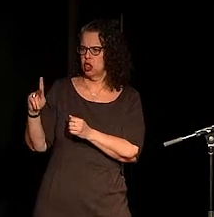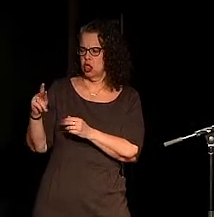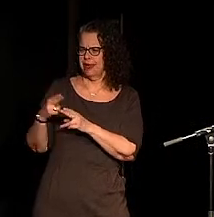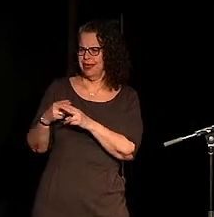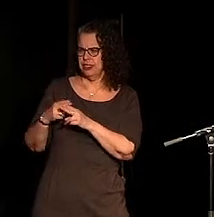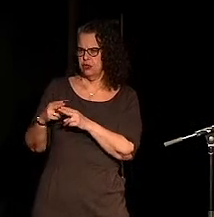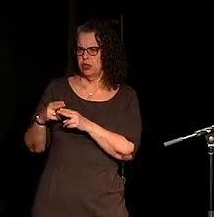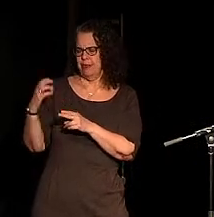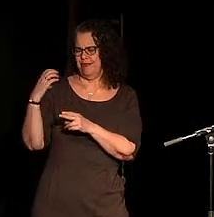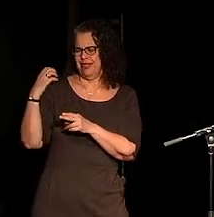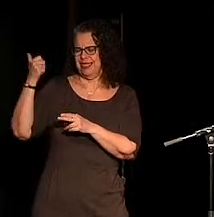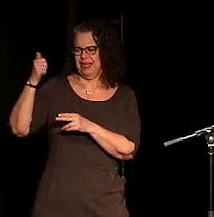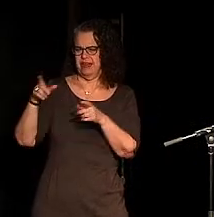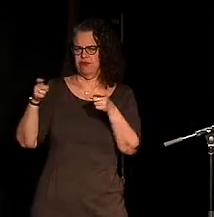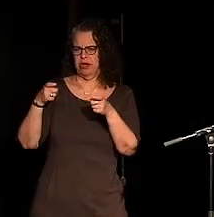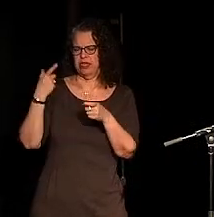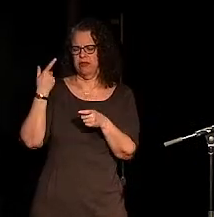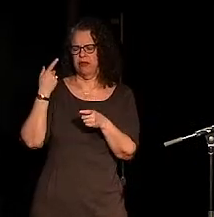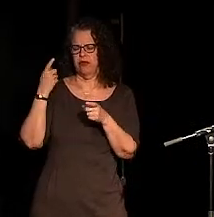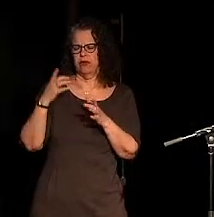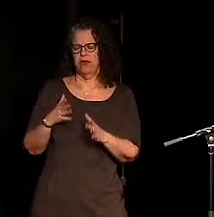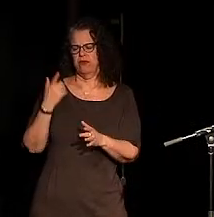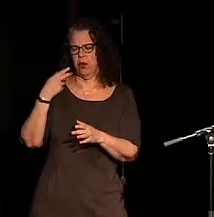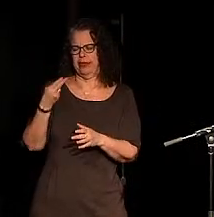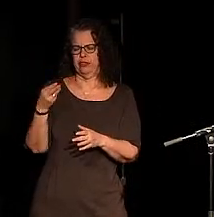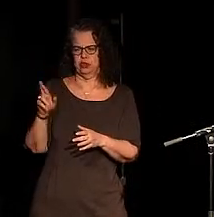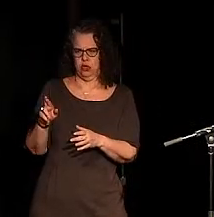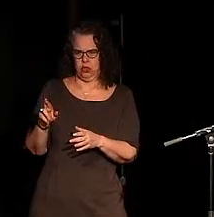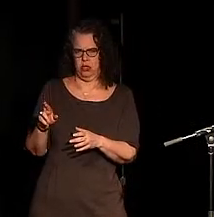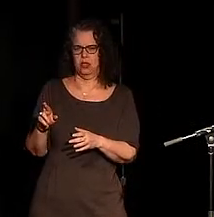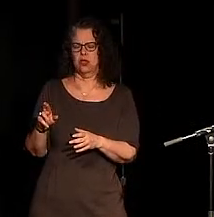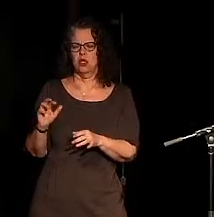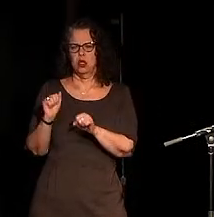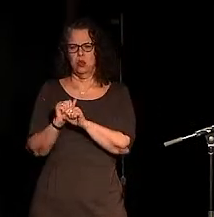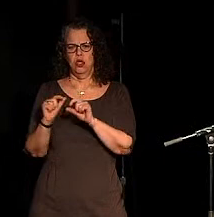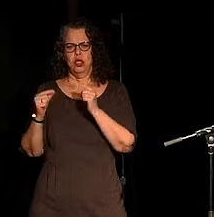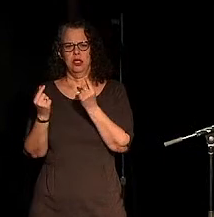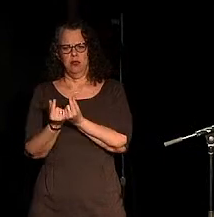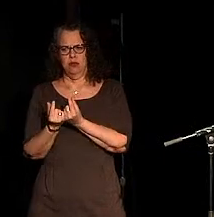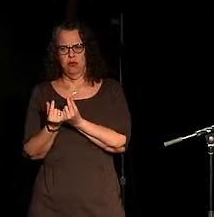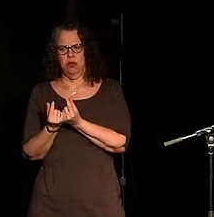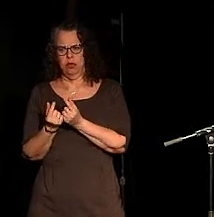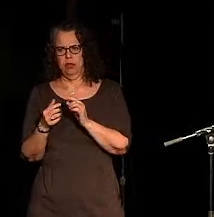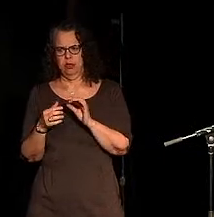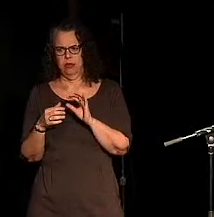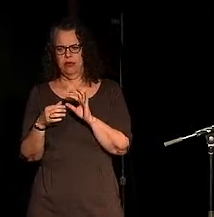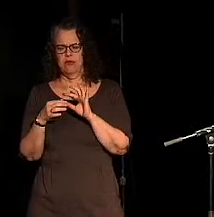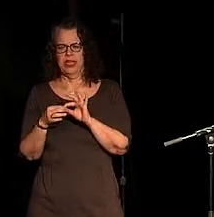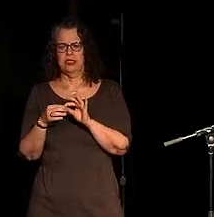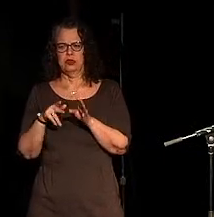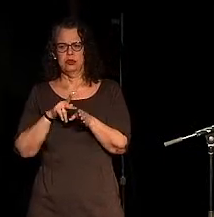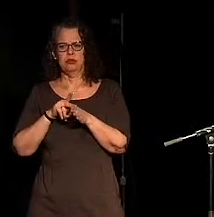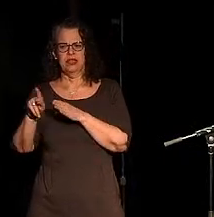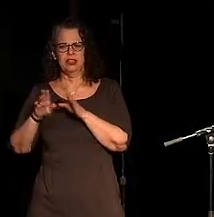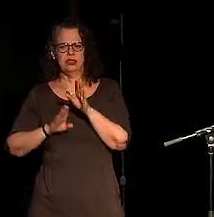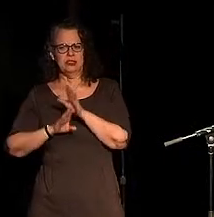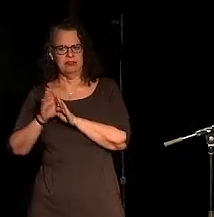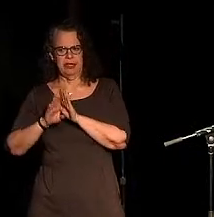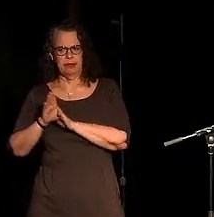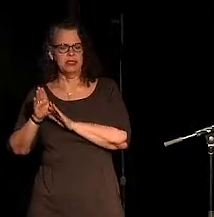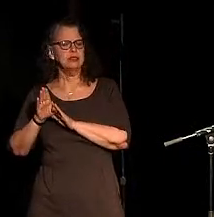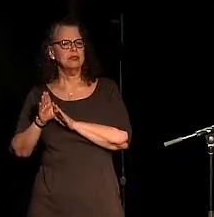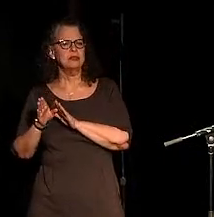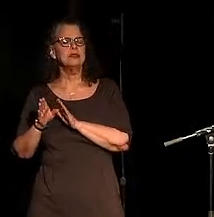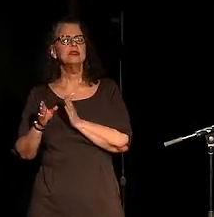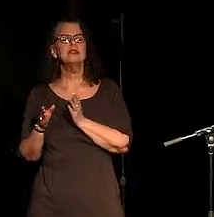who I see in the audience somewhere. Hi, Marta. Good morning. A working group devoted to professional development. So again, just start out